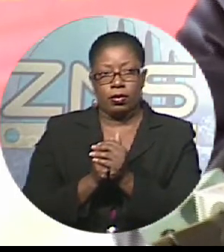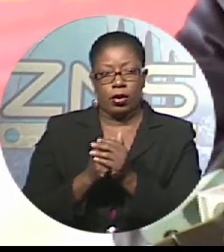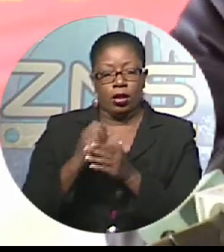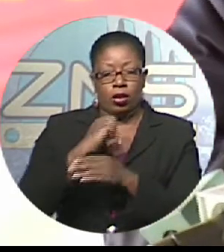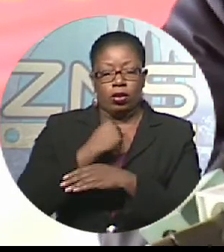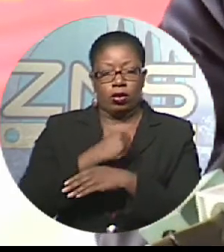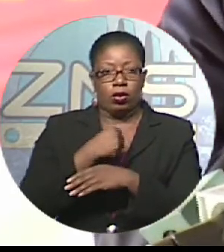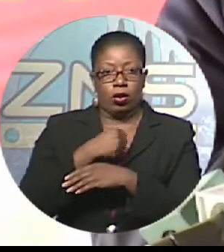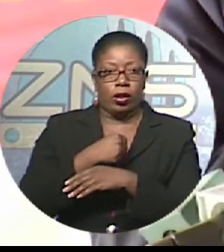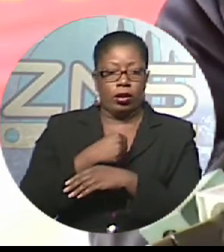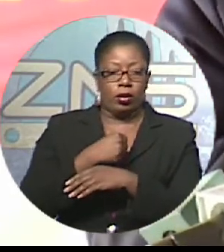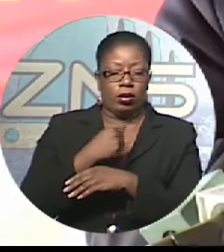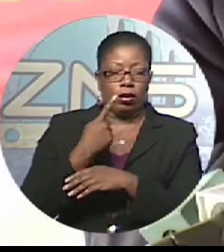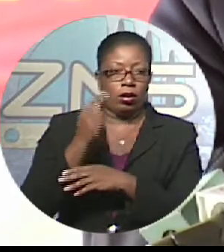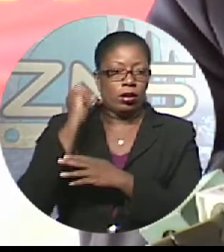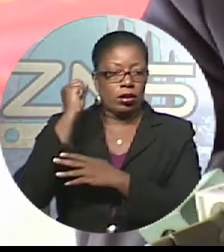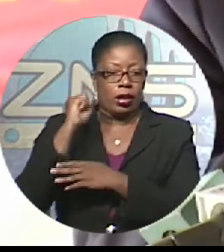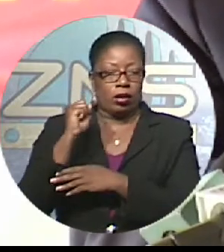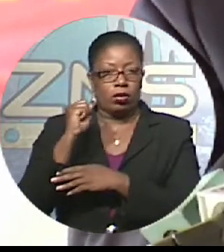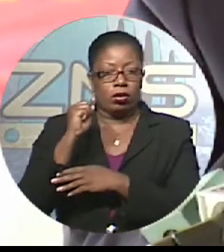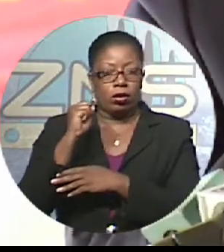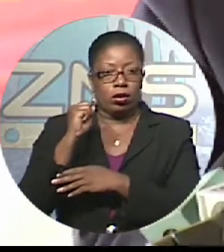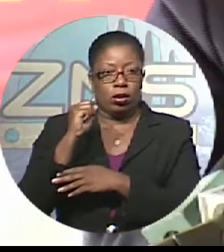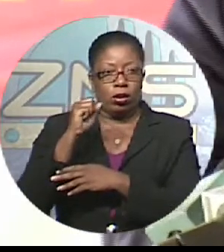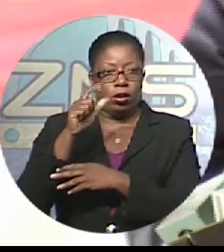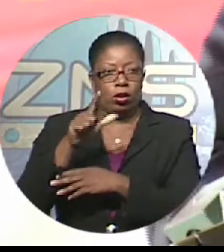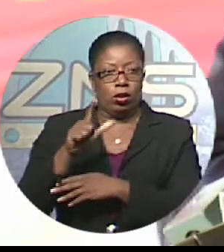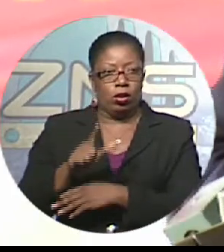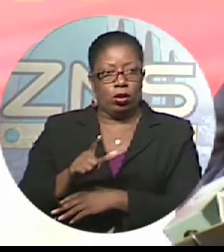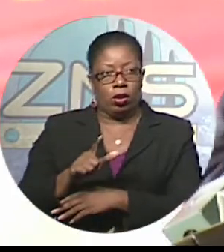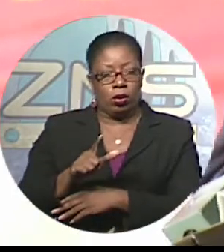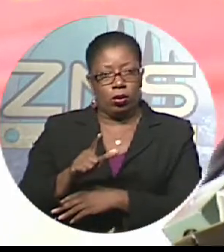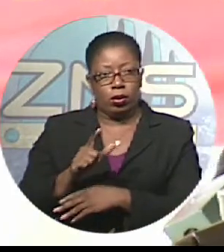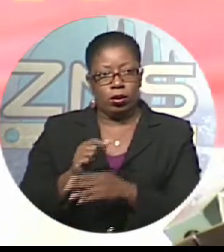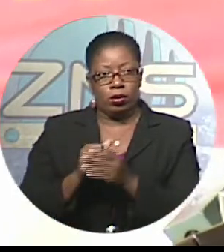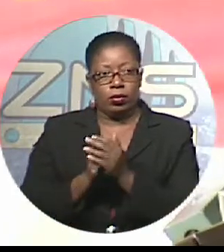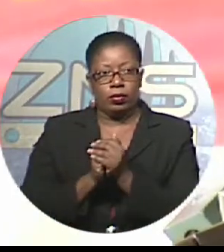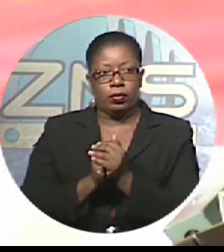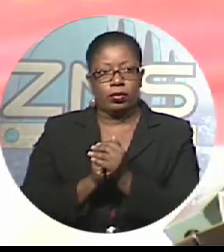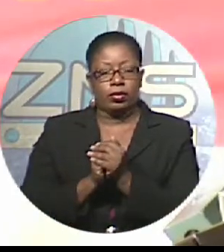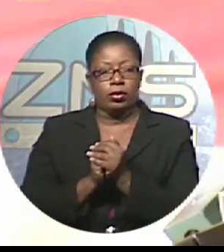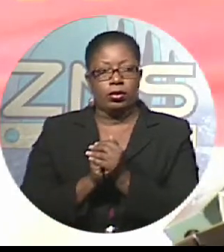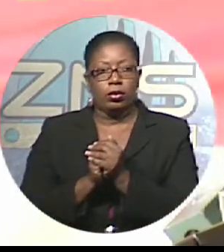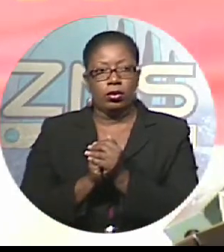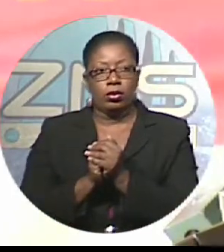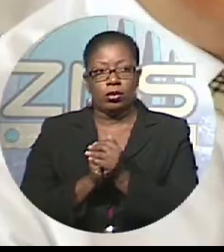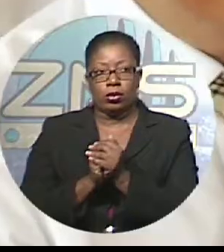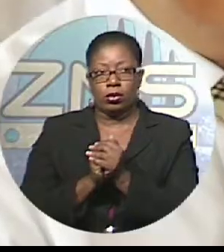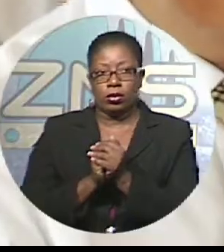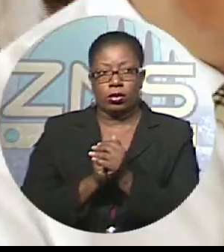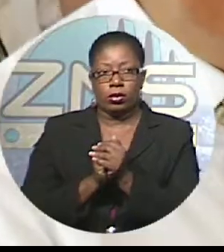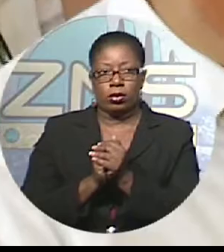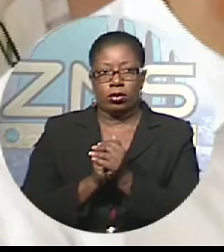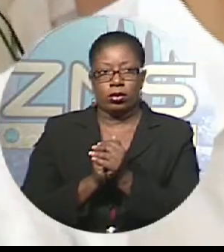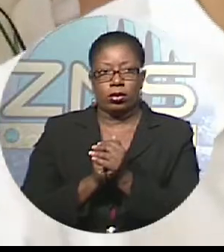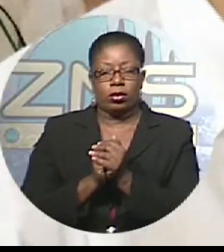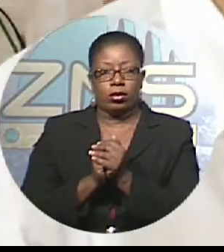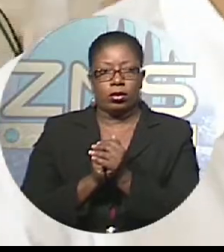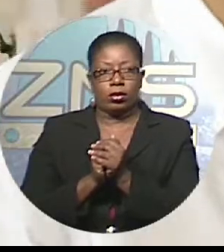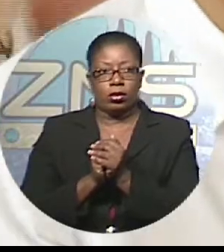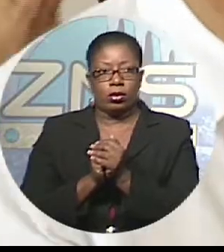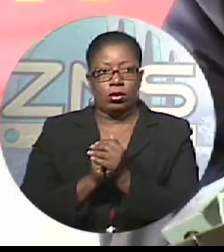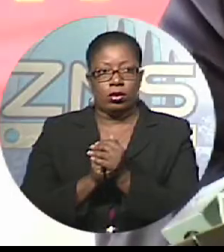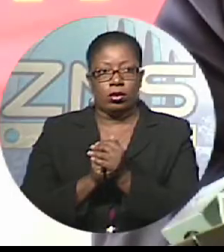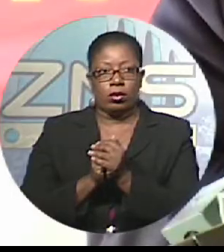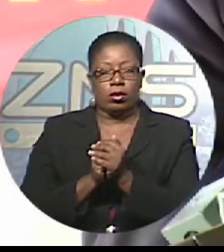trade, generate new business revenues from all the things that will be built up around this development. There